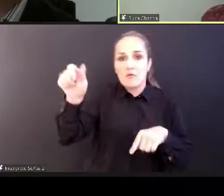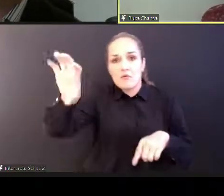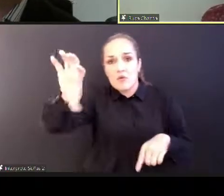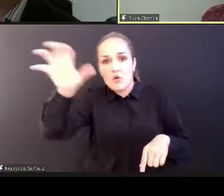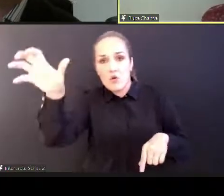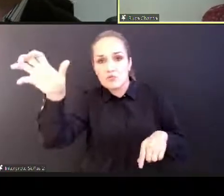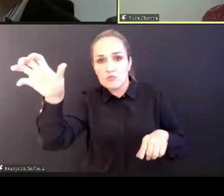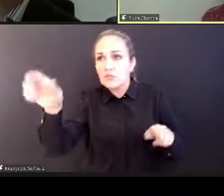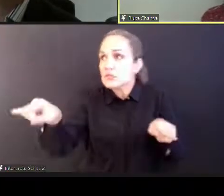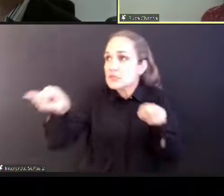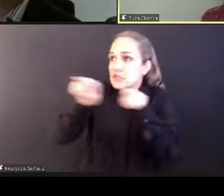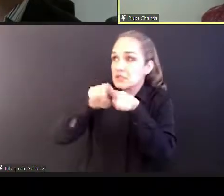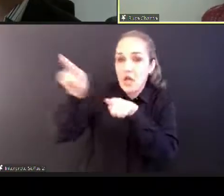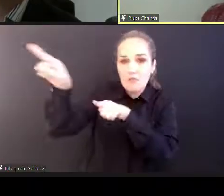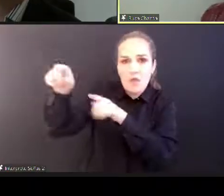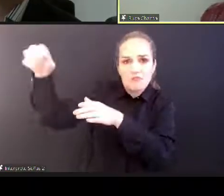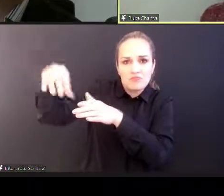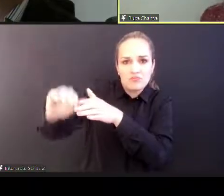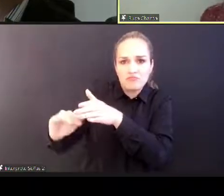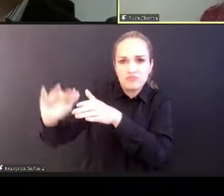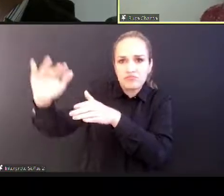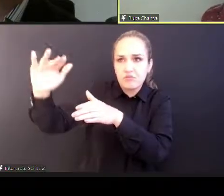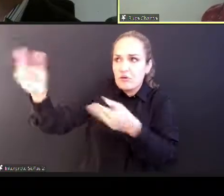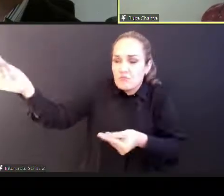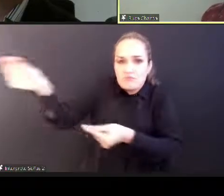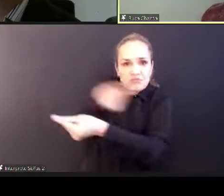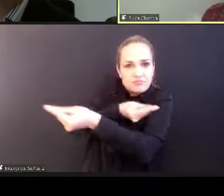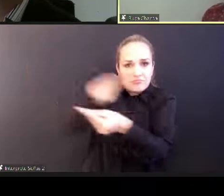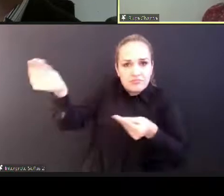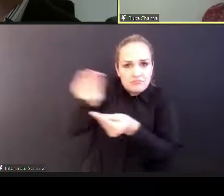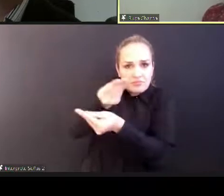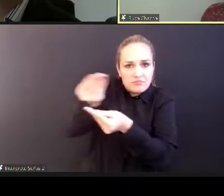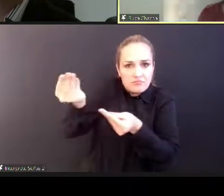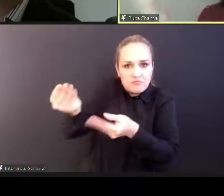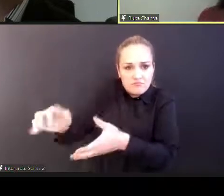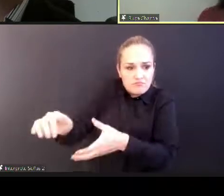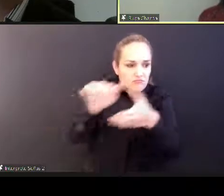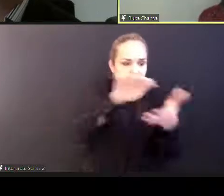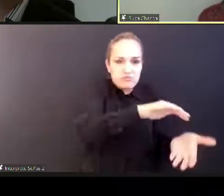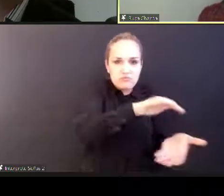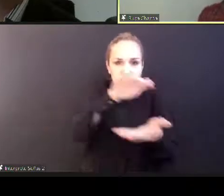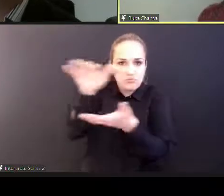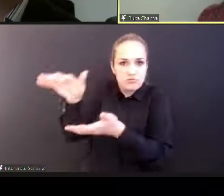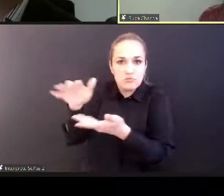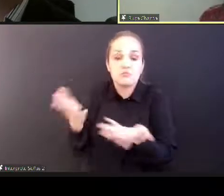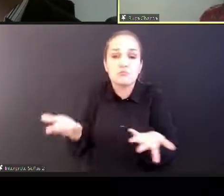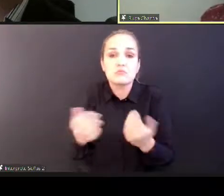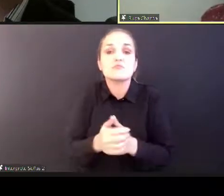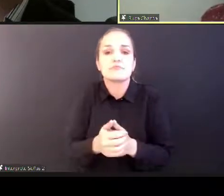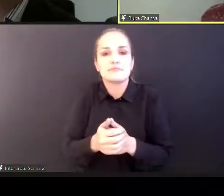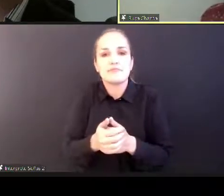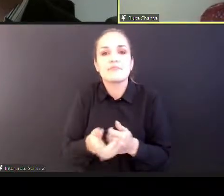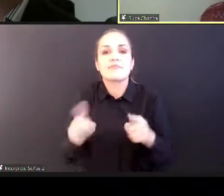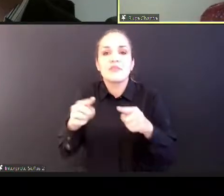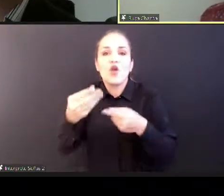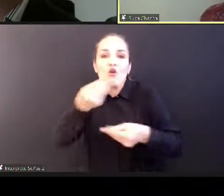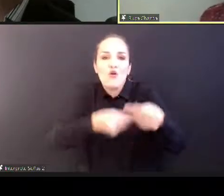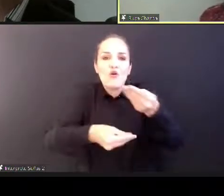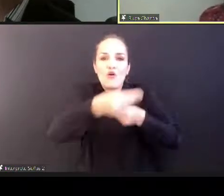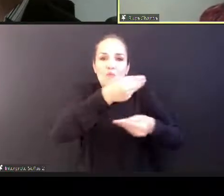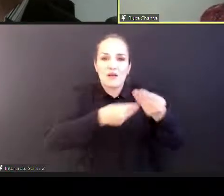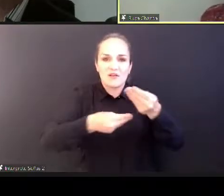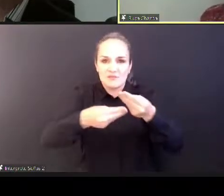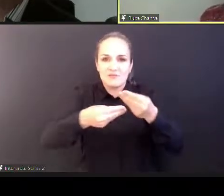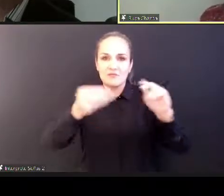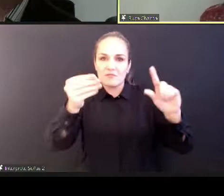an issue that has to be resolved in the plurilateral context, and then maybe scalable multilaterally. But there are